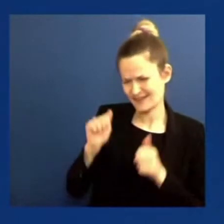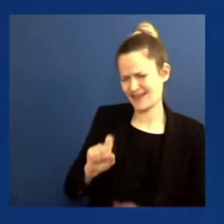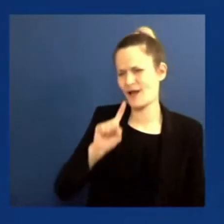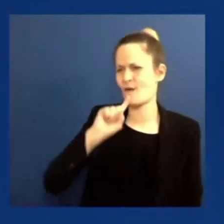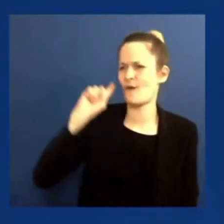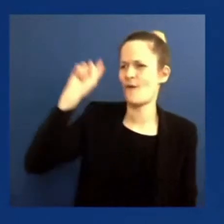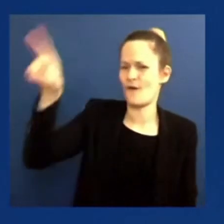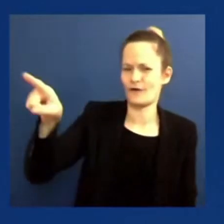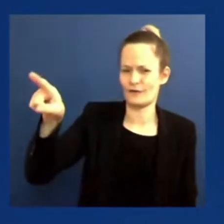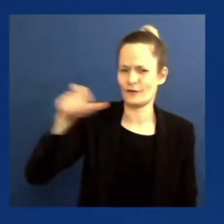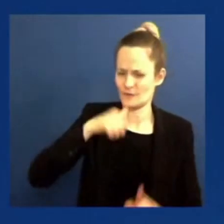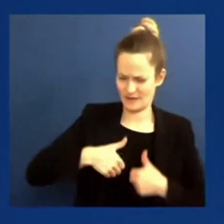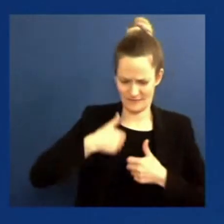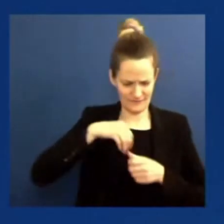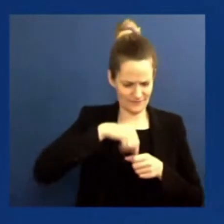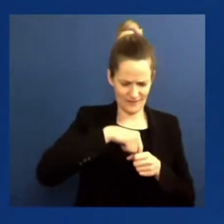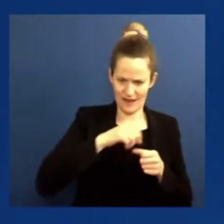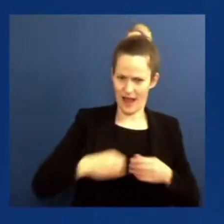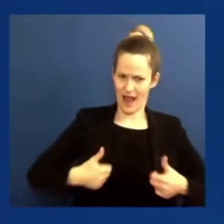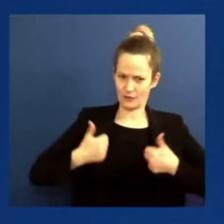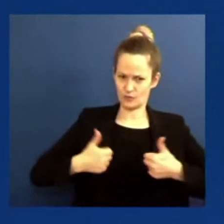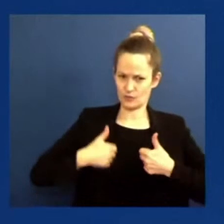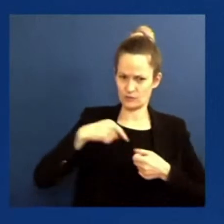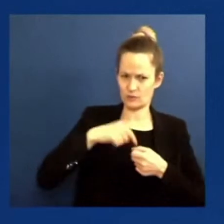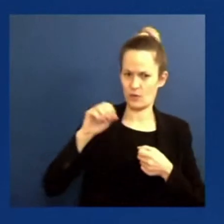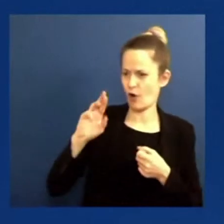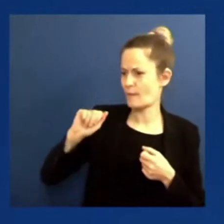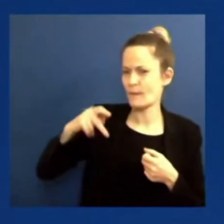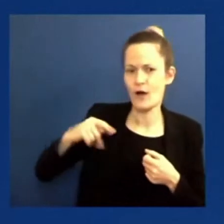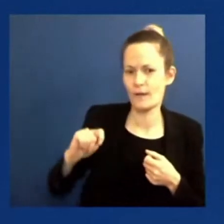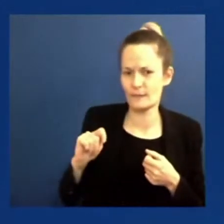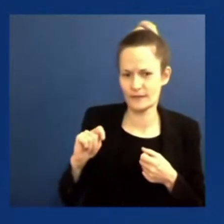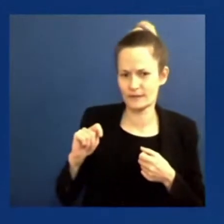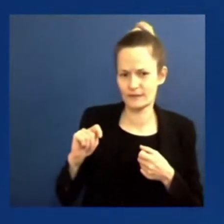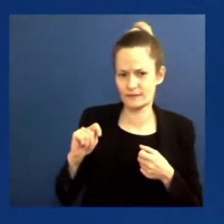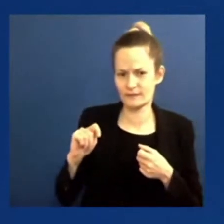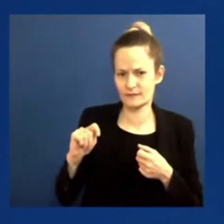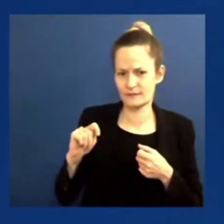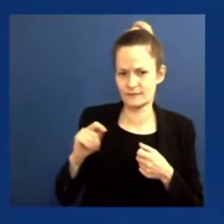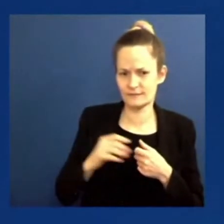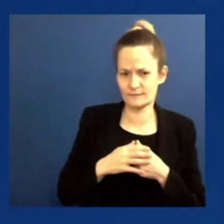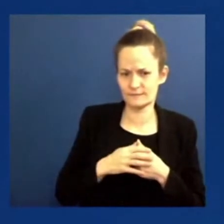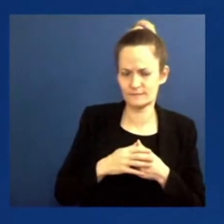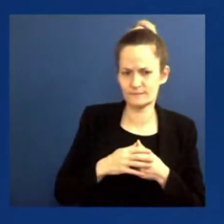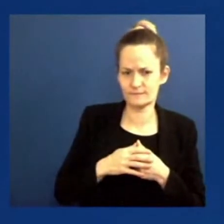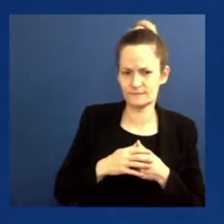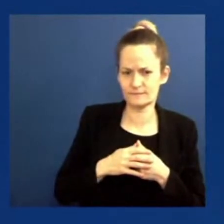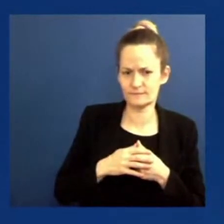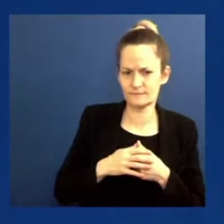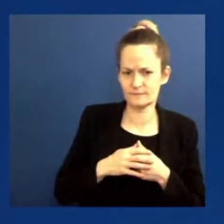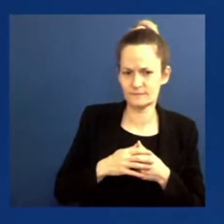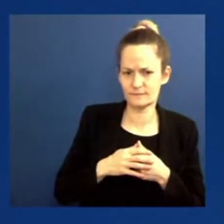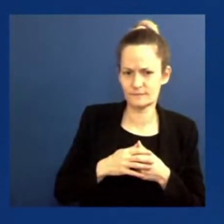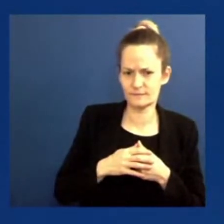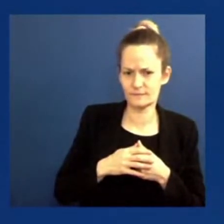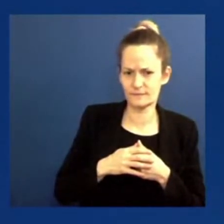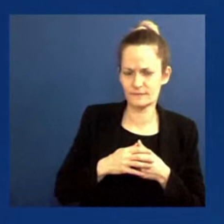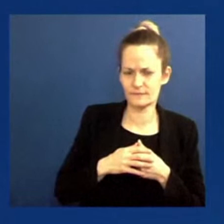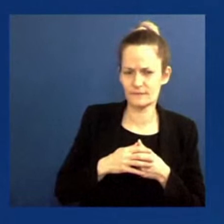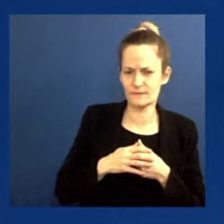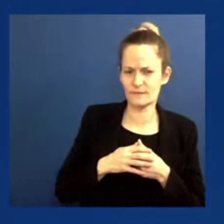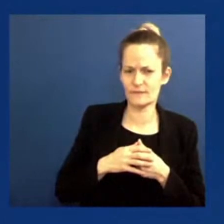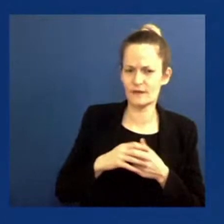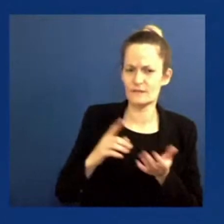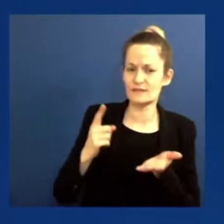seeing a very limited number of cases where addresses that are not registered as multi-unit buildings within